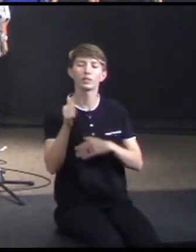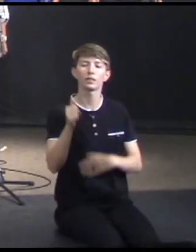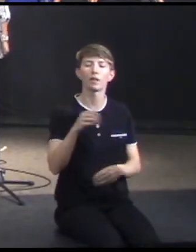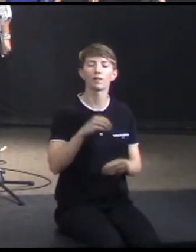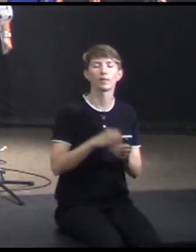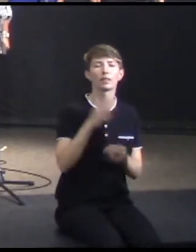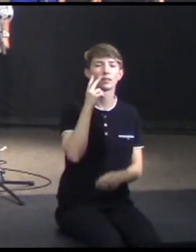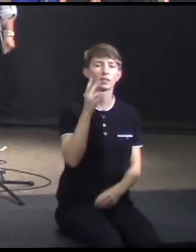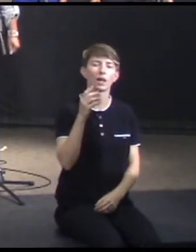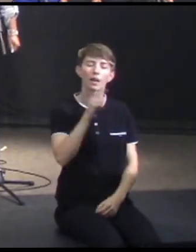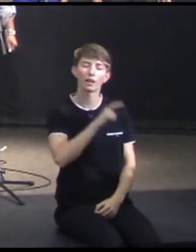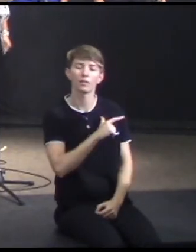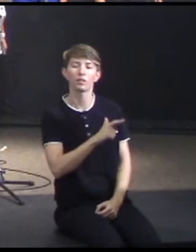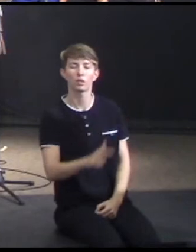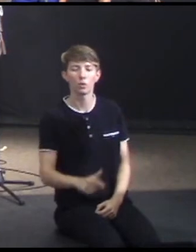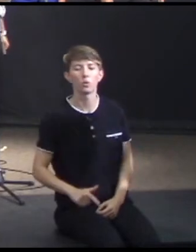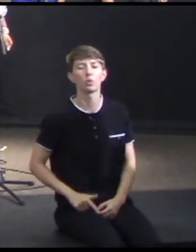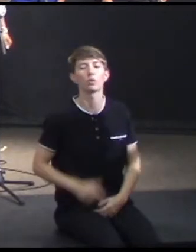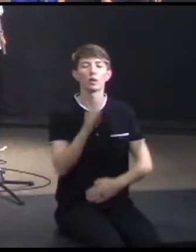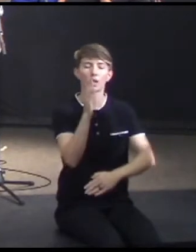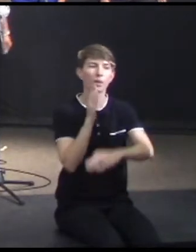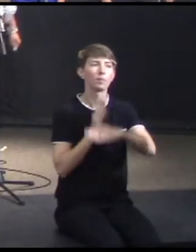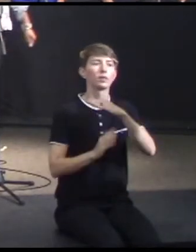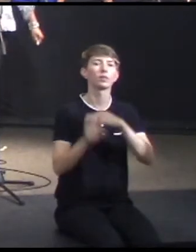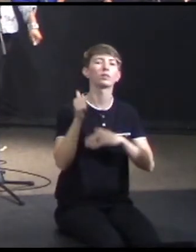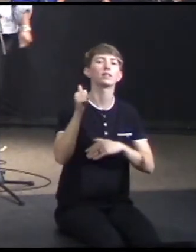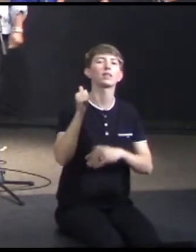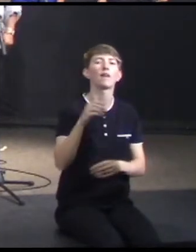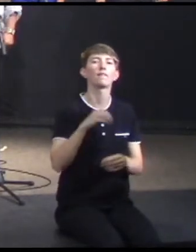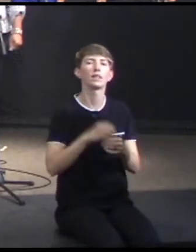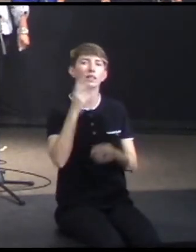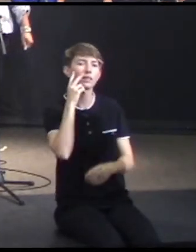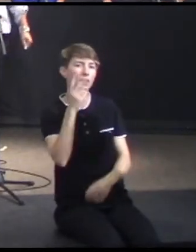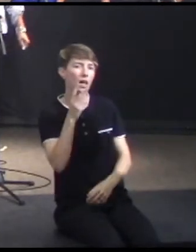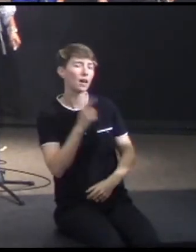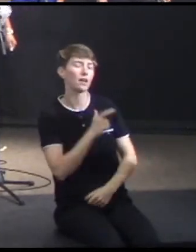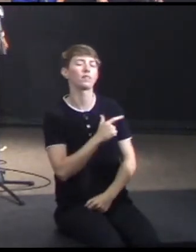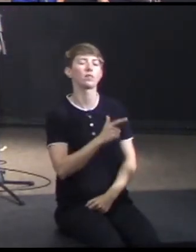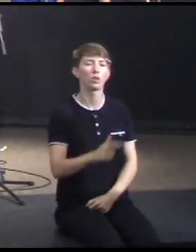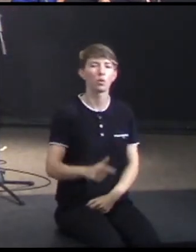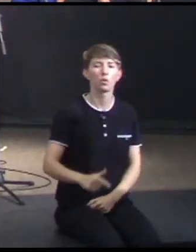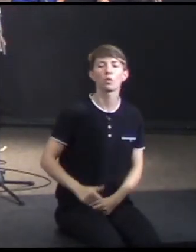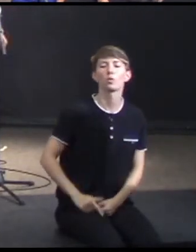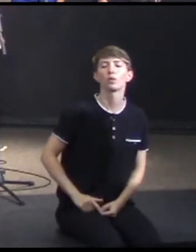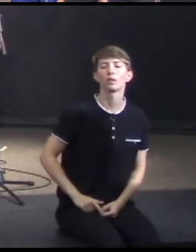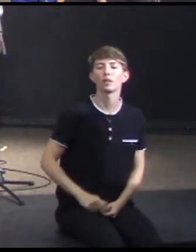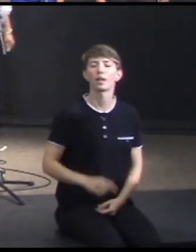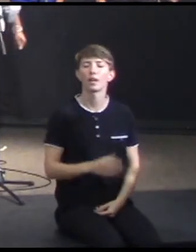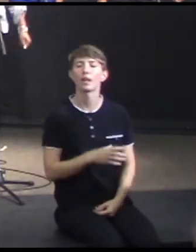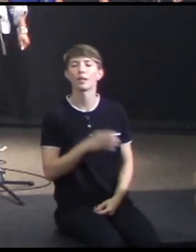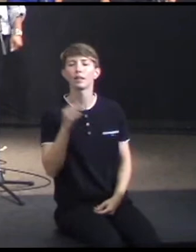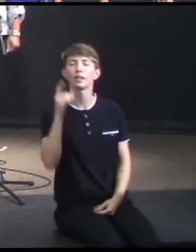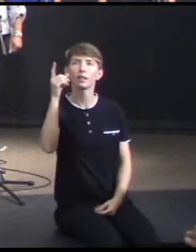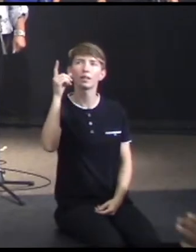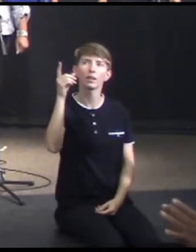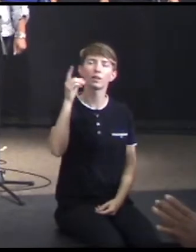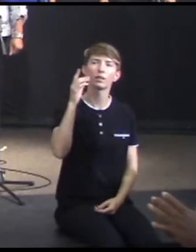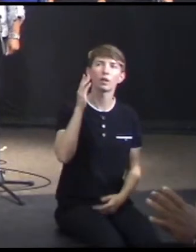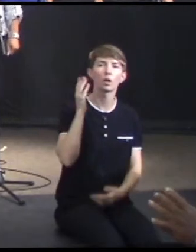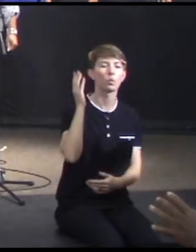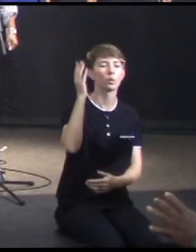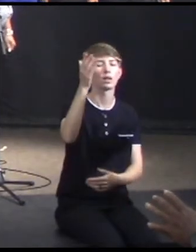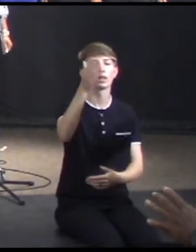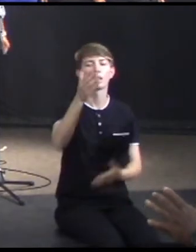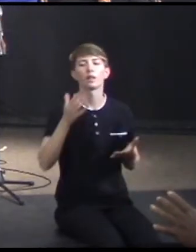Humble yourself in the sight of the Lord. Humble yourself in the sight of the Lord. And He